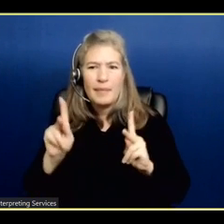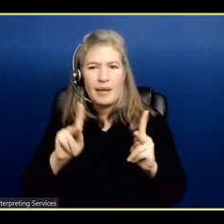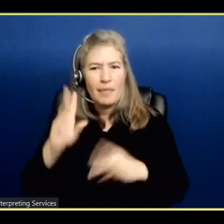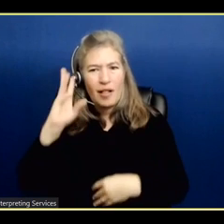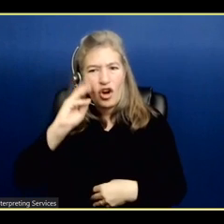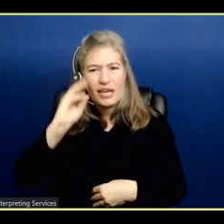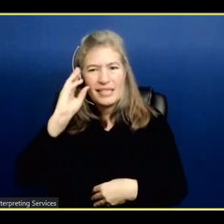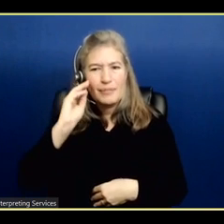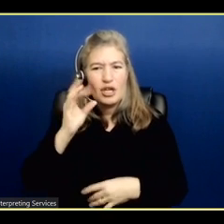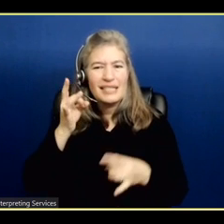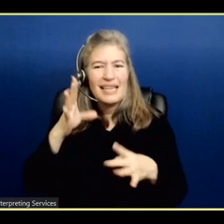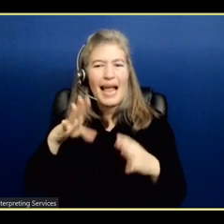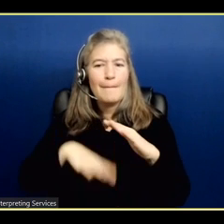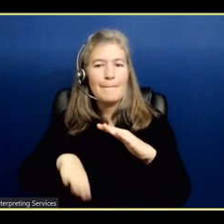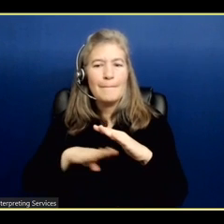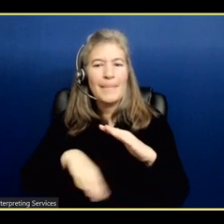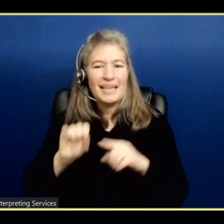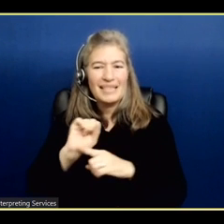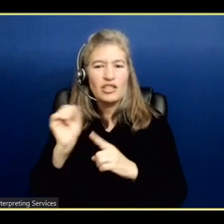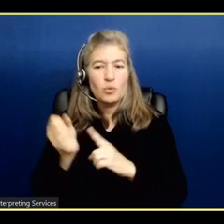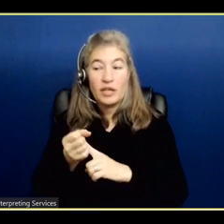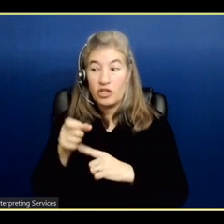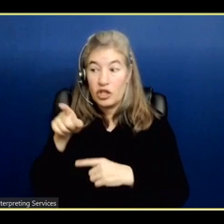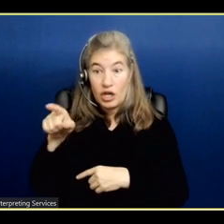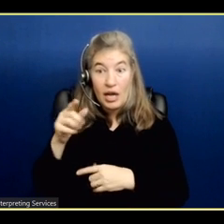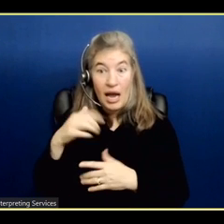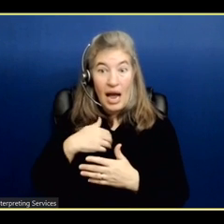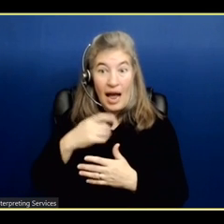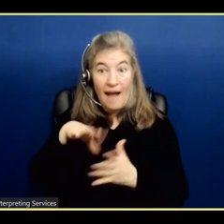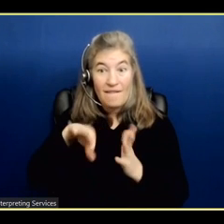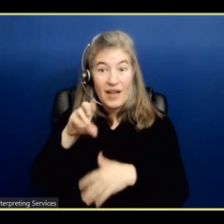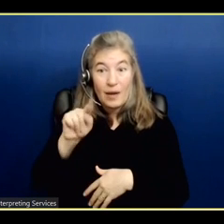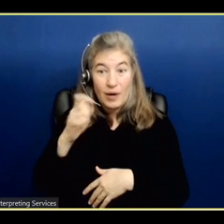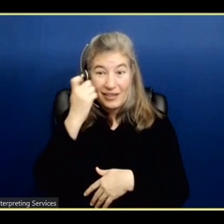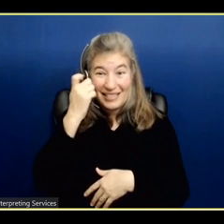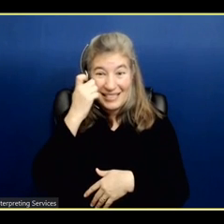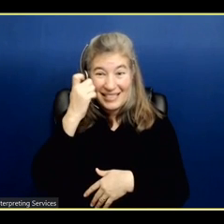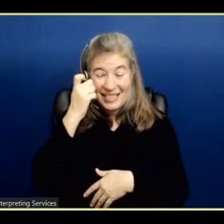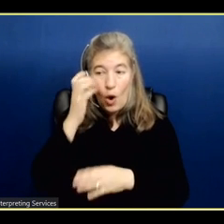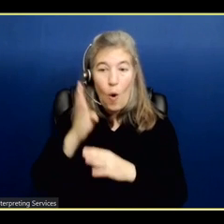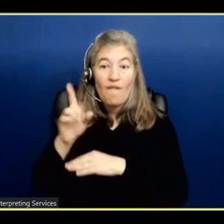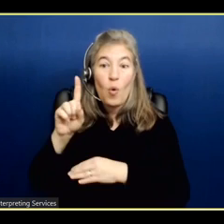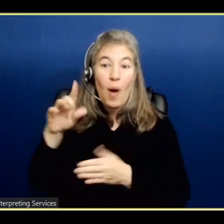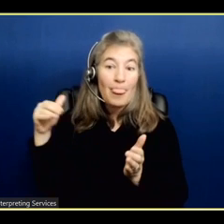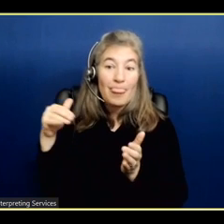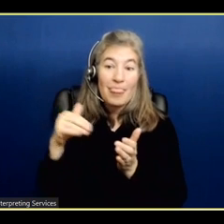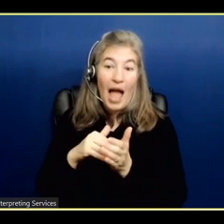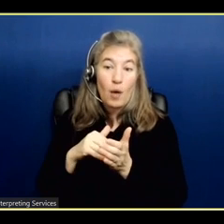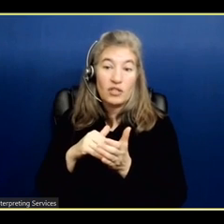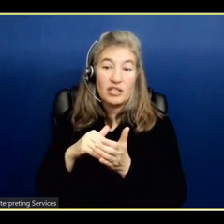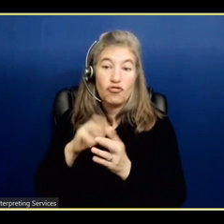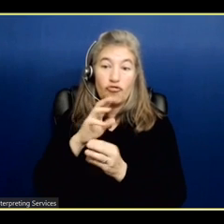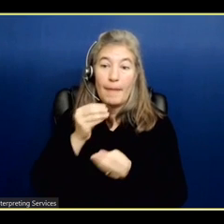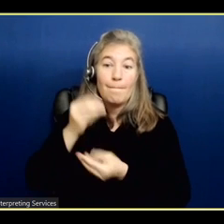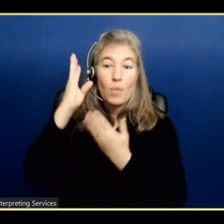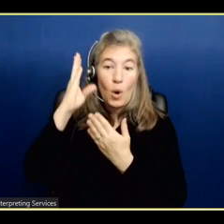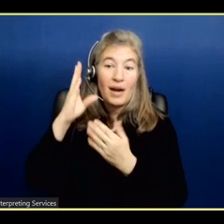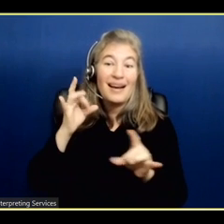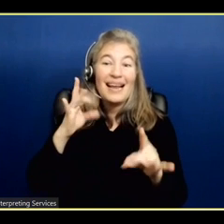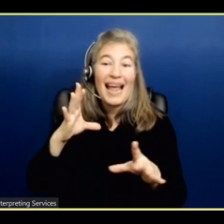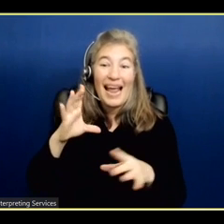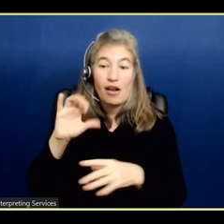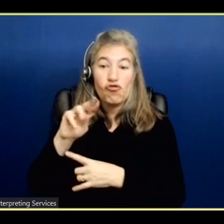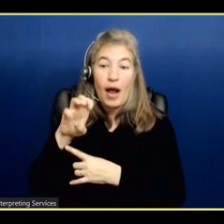in the jobs that they hold, or they work for Asian-owned businesses that have already been forced to close. Worse, immigrants are at risk